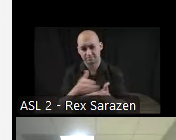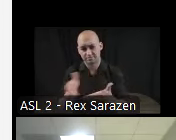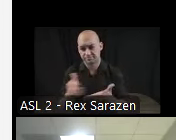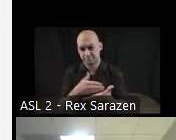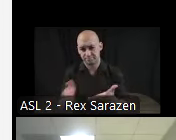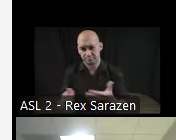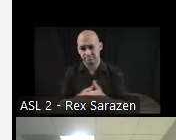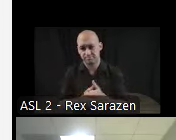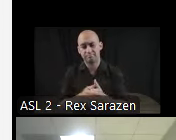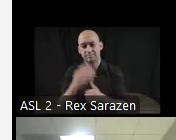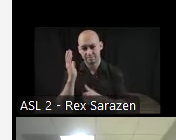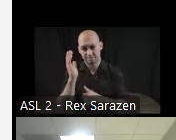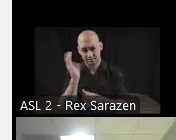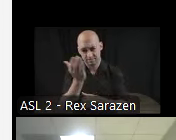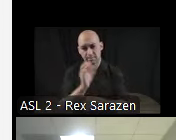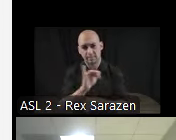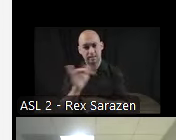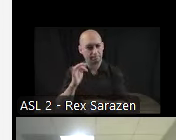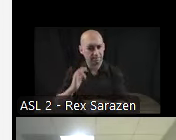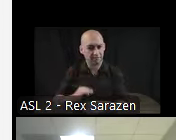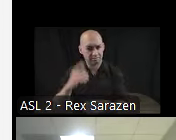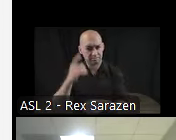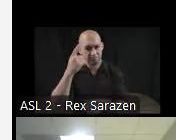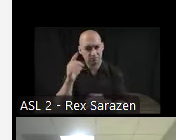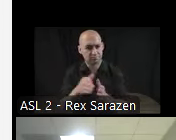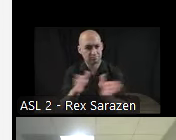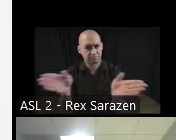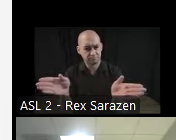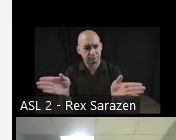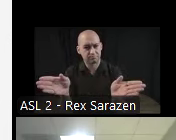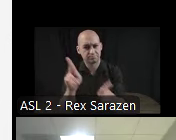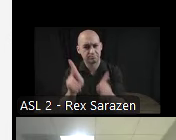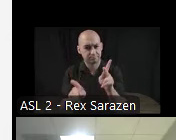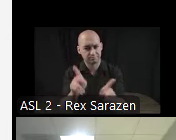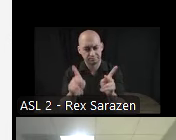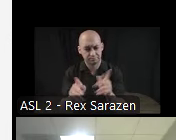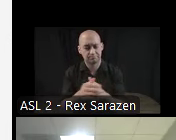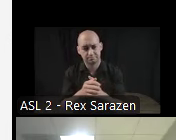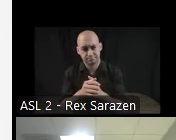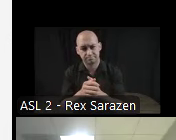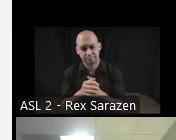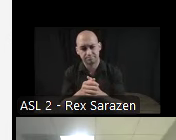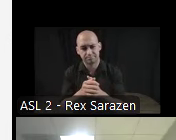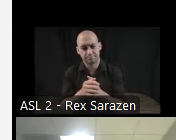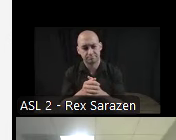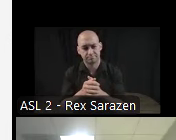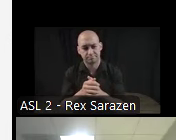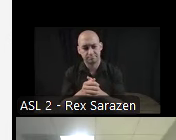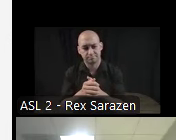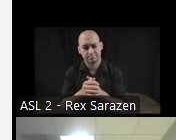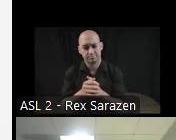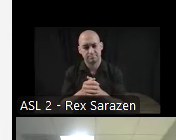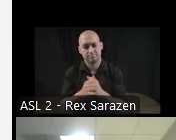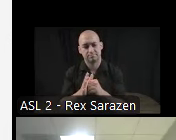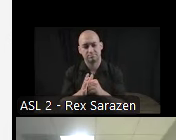to be beneficial for a wide variety of people in our sample. And really what